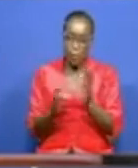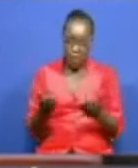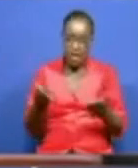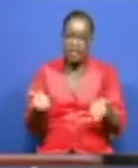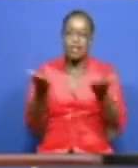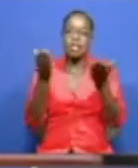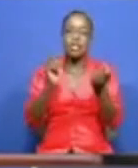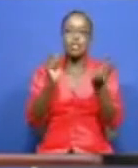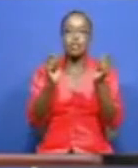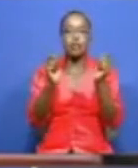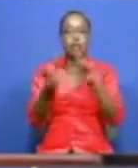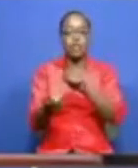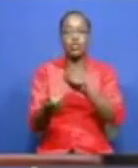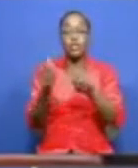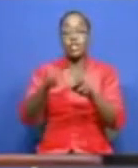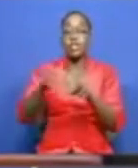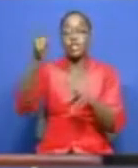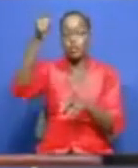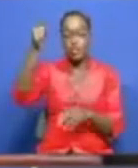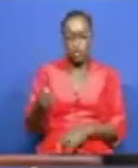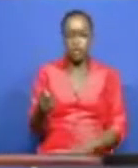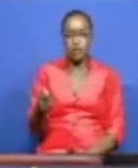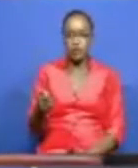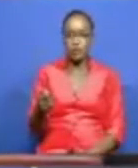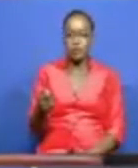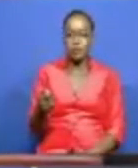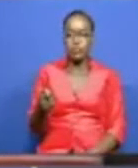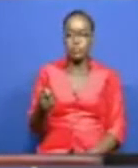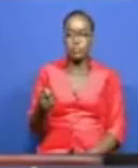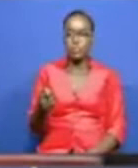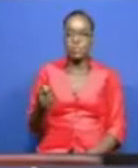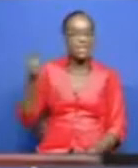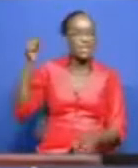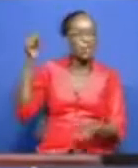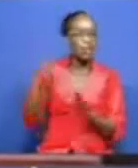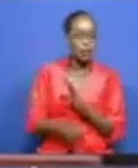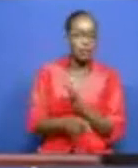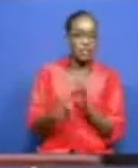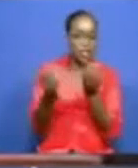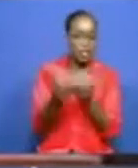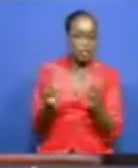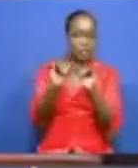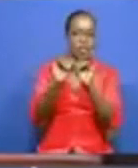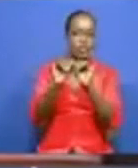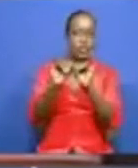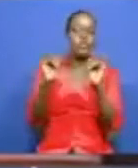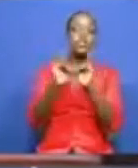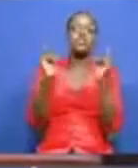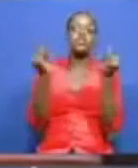accelerated transformation in the judiciary. It deepened independence of the